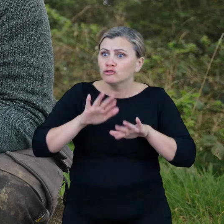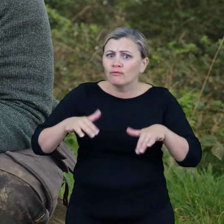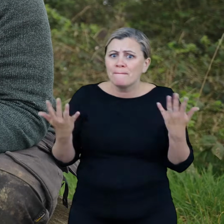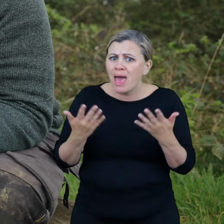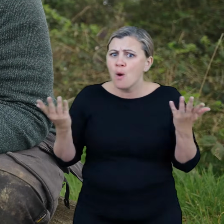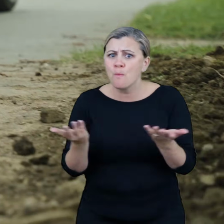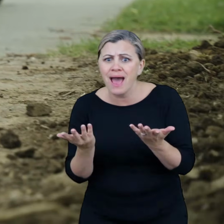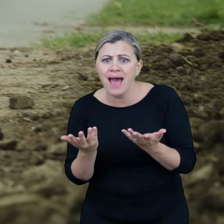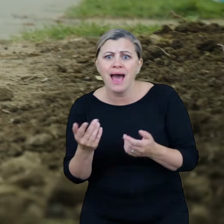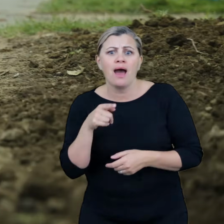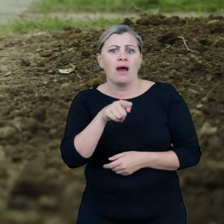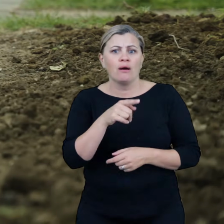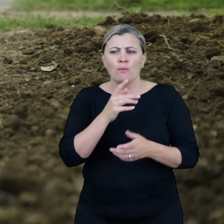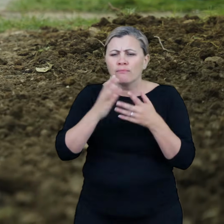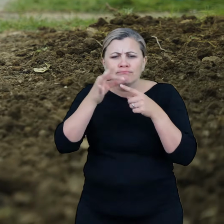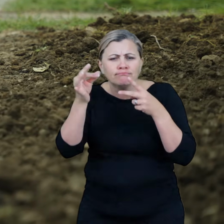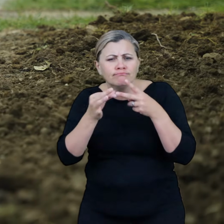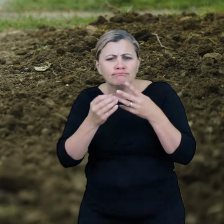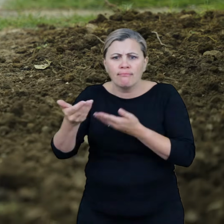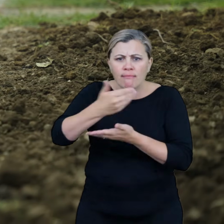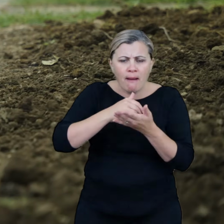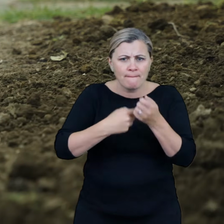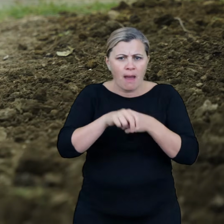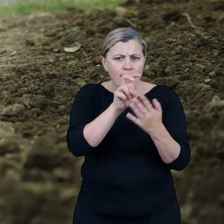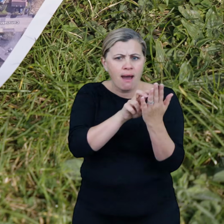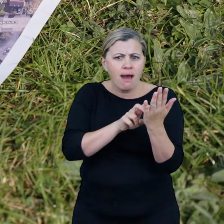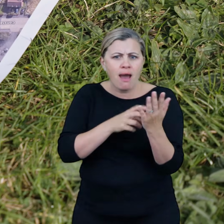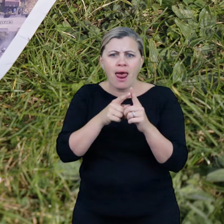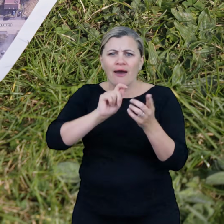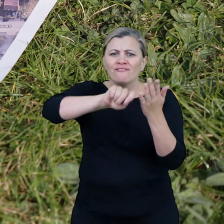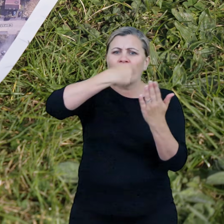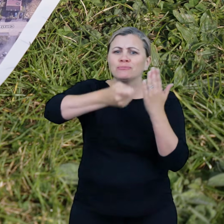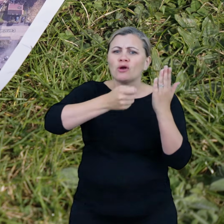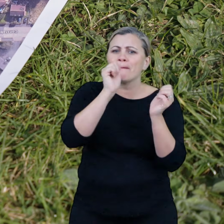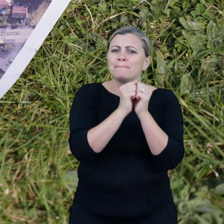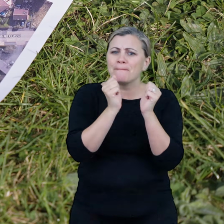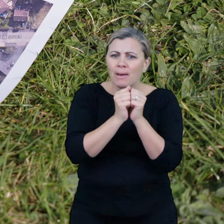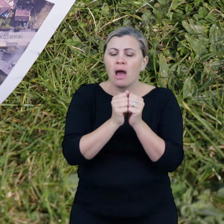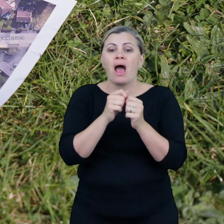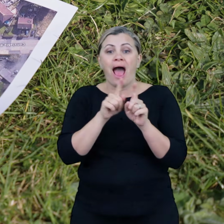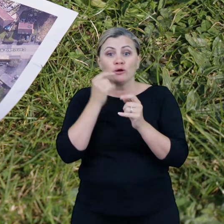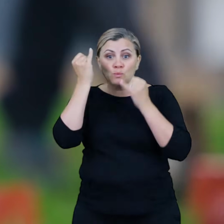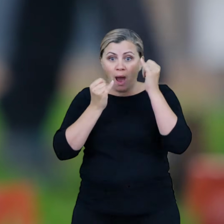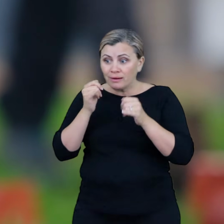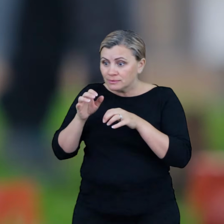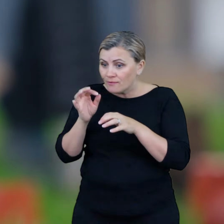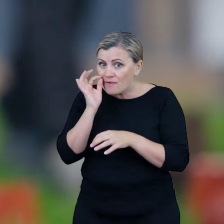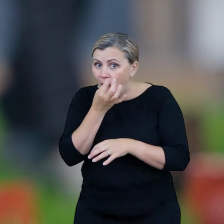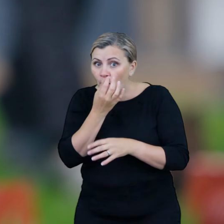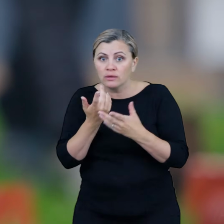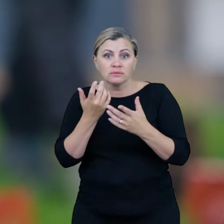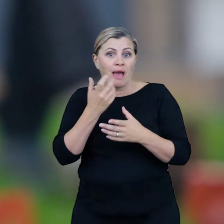where do the children play? Then we would add these elements in, drawing on a flip chart paper, we'll have some wildflowers here, apple trees